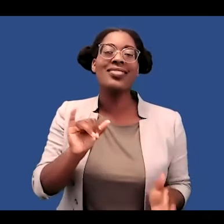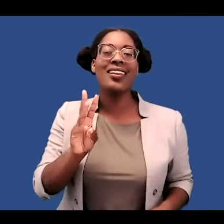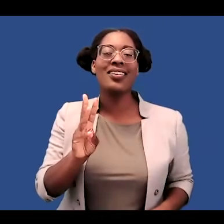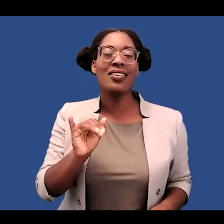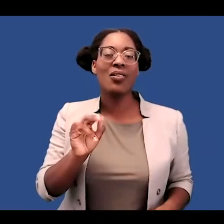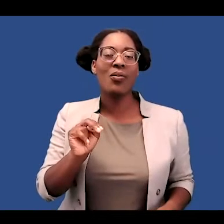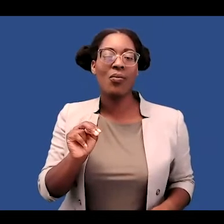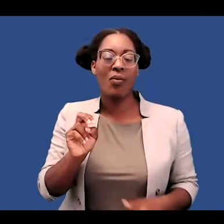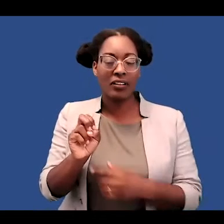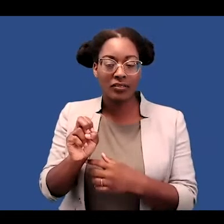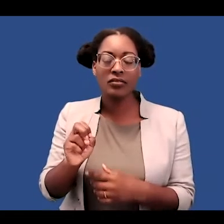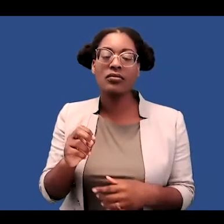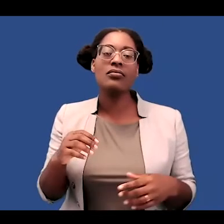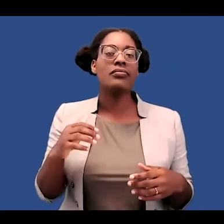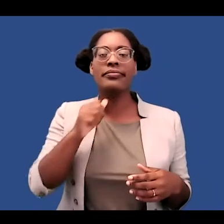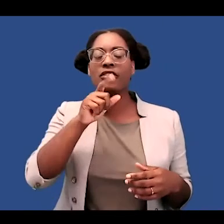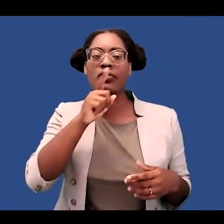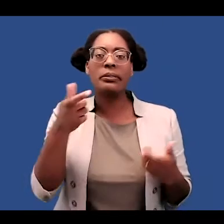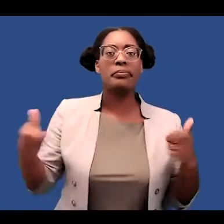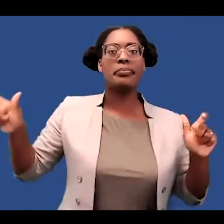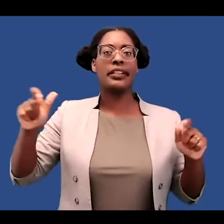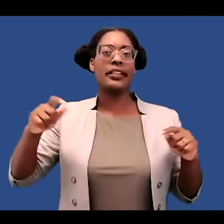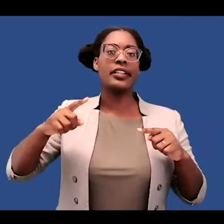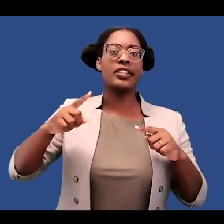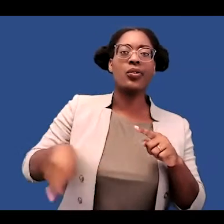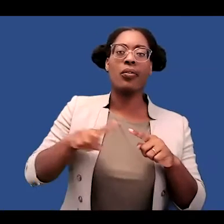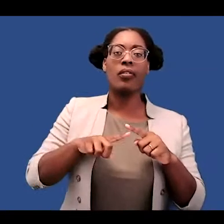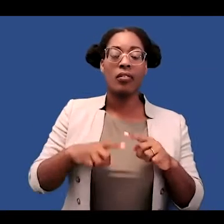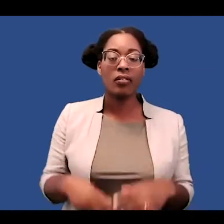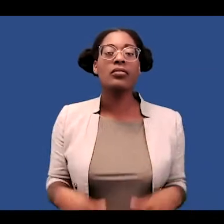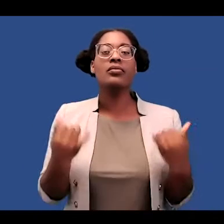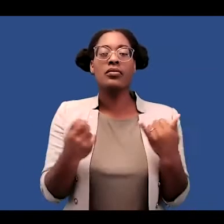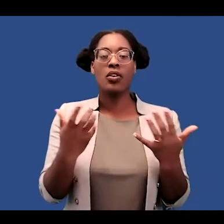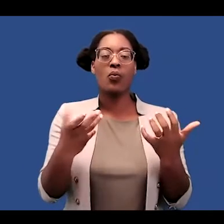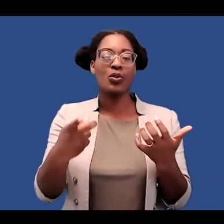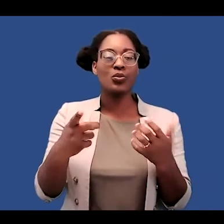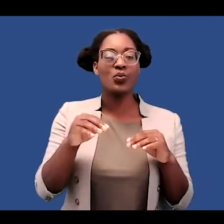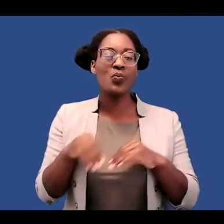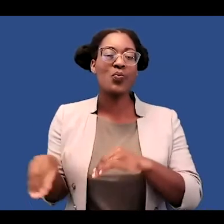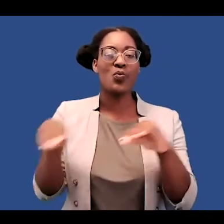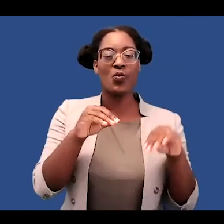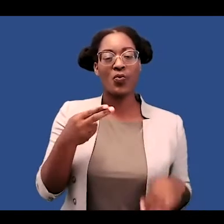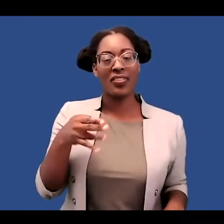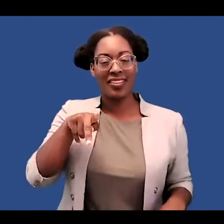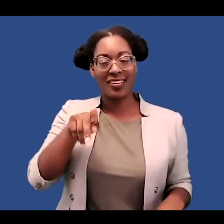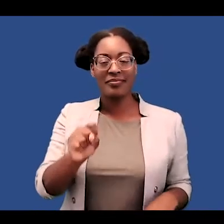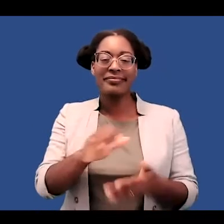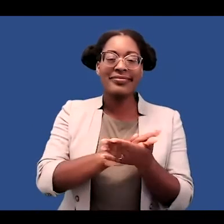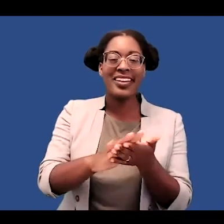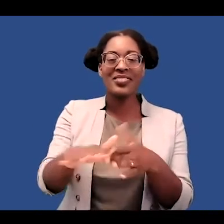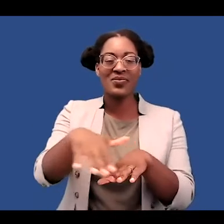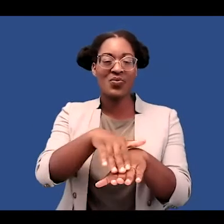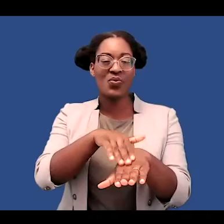wider rotation. So as you're inhaling and exhaling, I want you to move those hips nice and slow all the